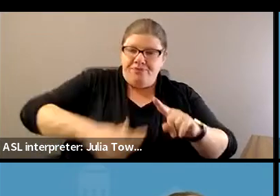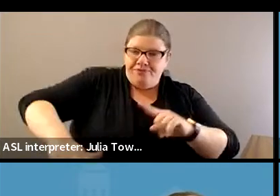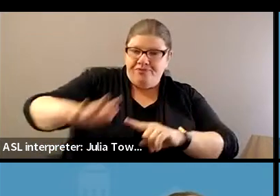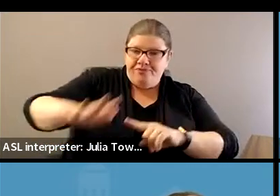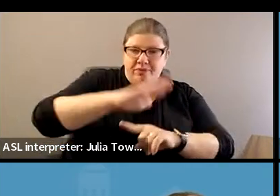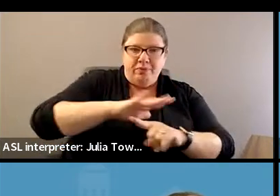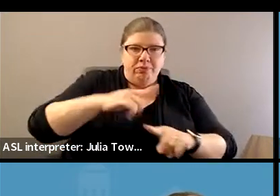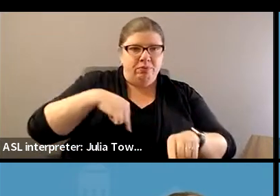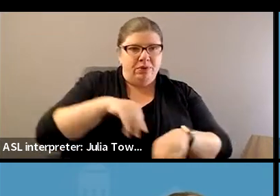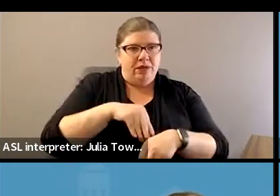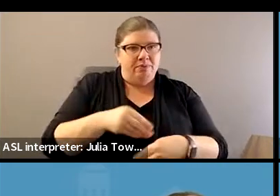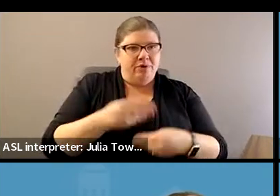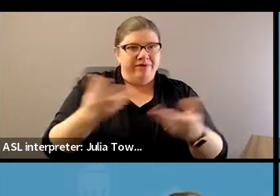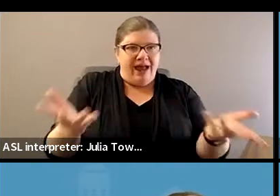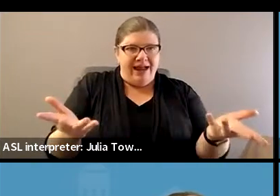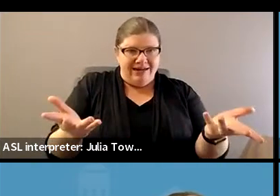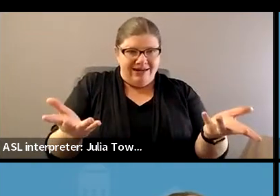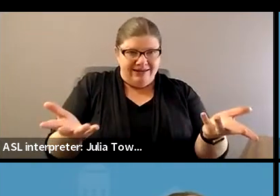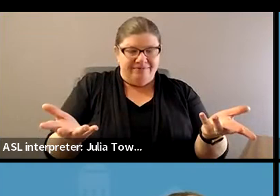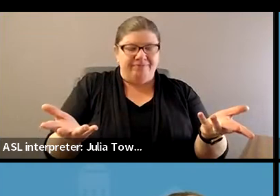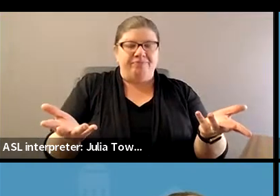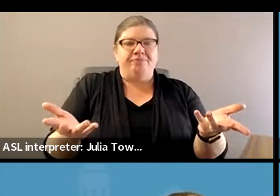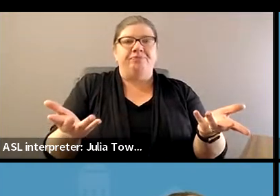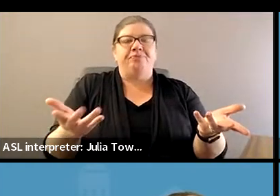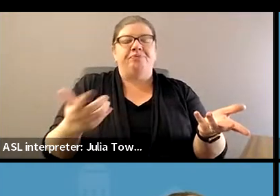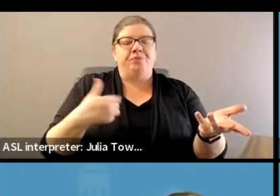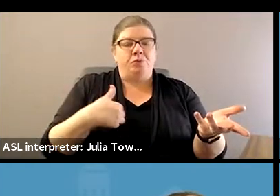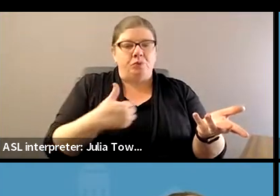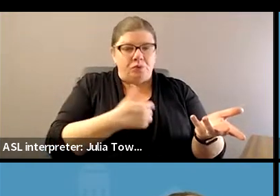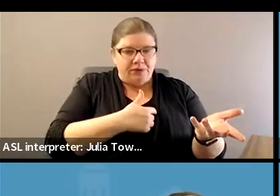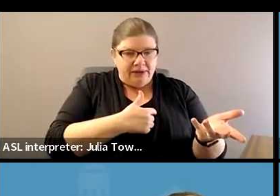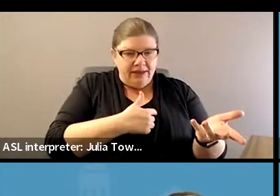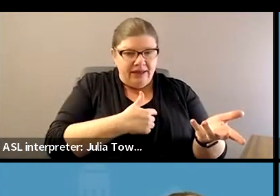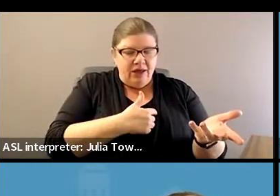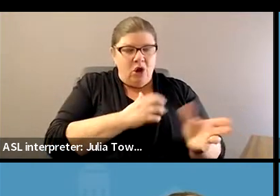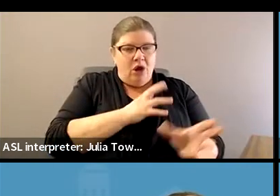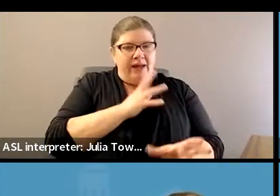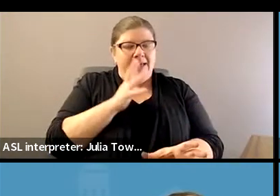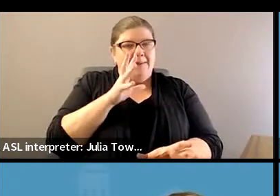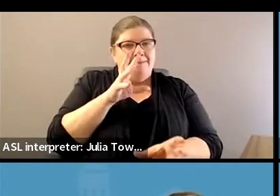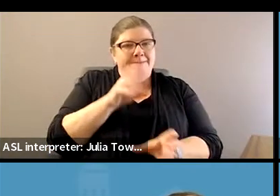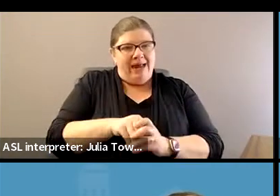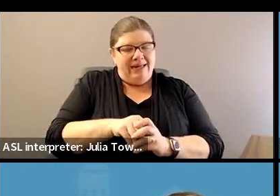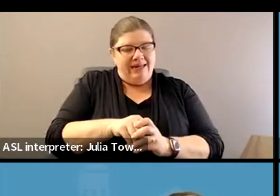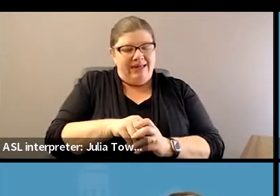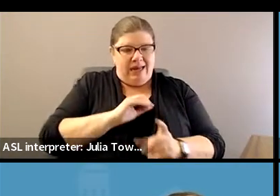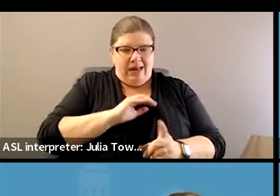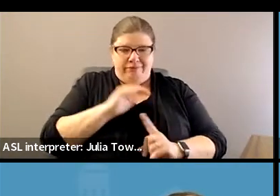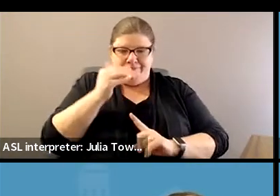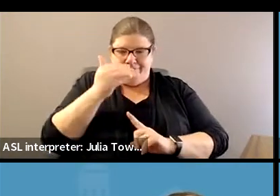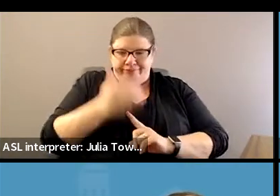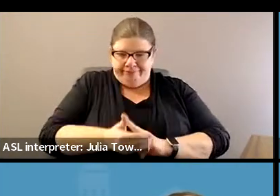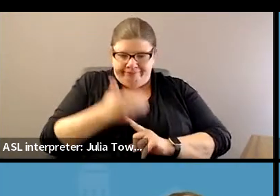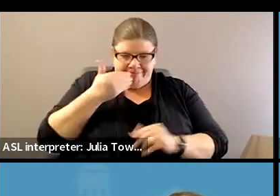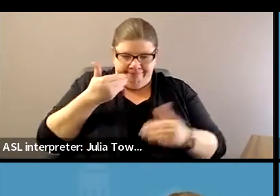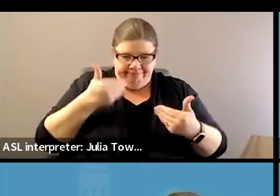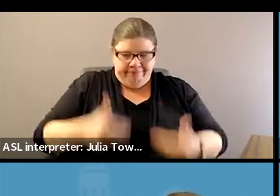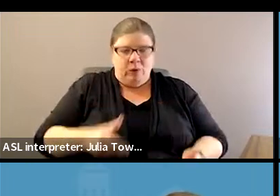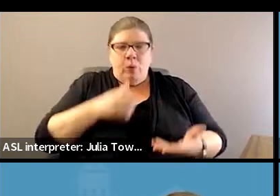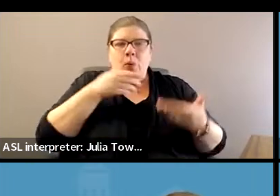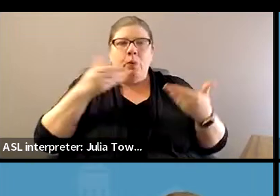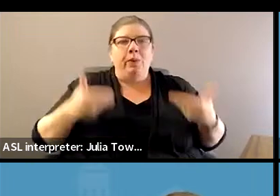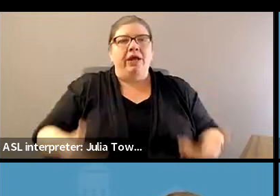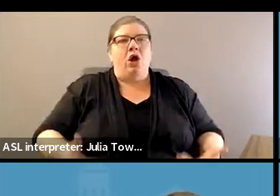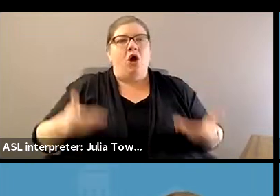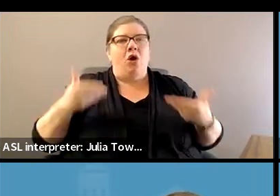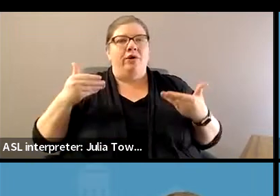are providing, and that we are embodying. It's just who we are. I'd like to see, I know we